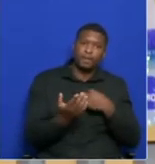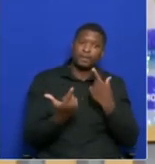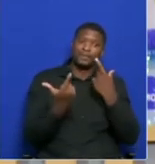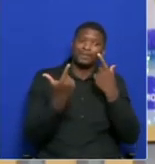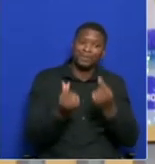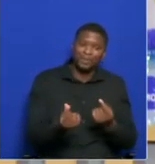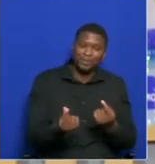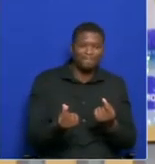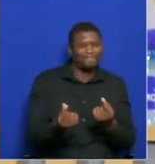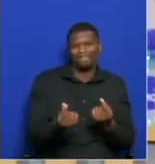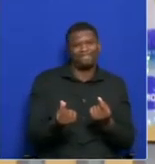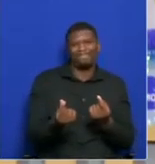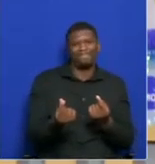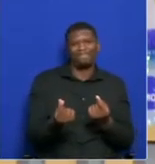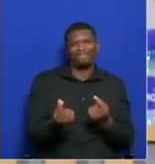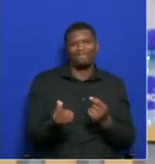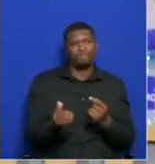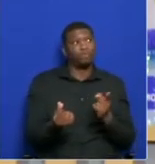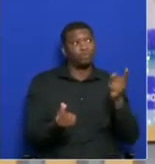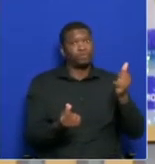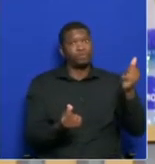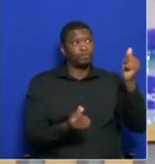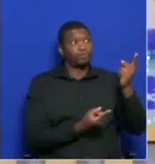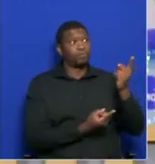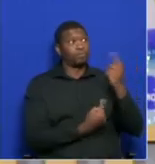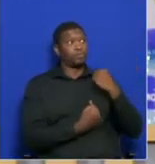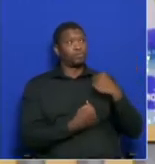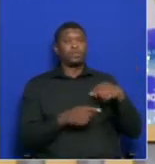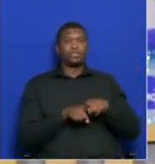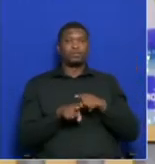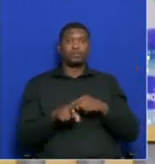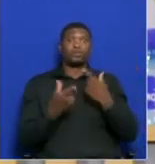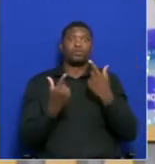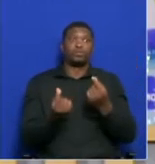Commissioner Spies immediately because of the following.